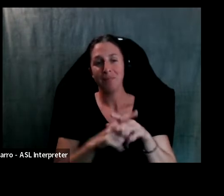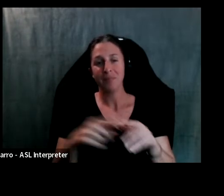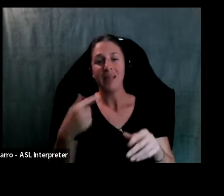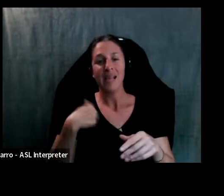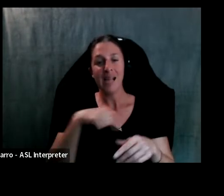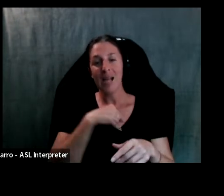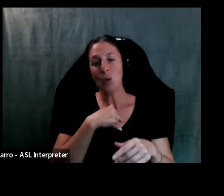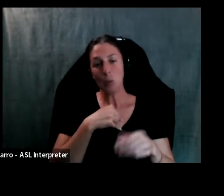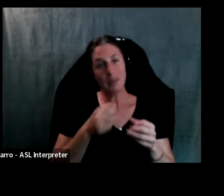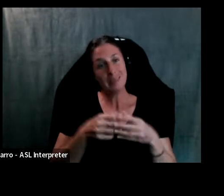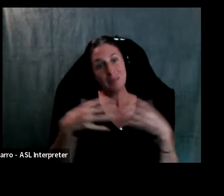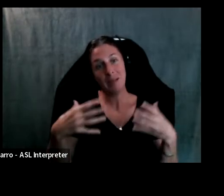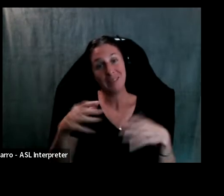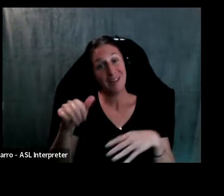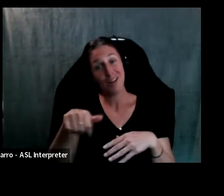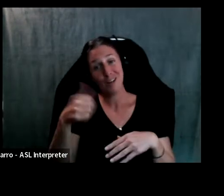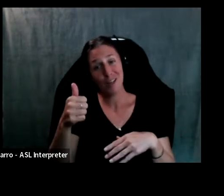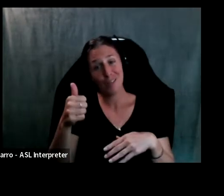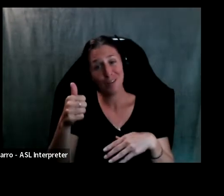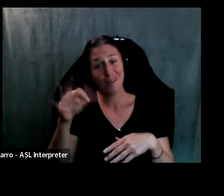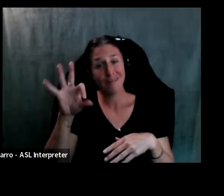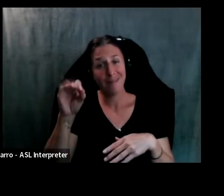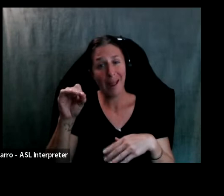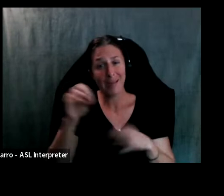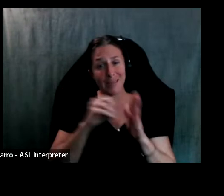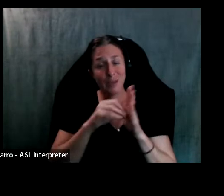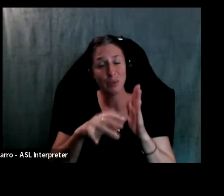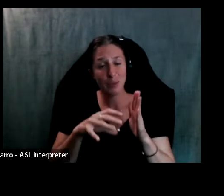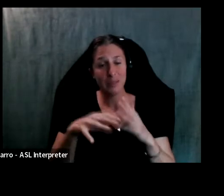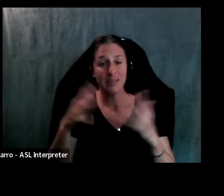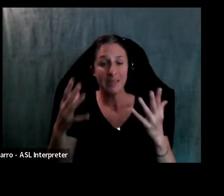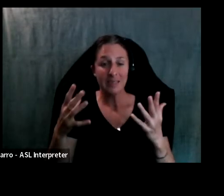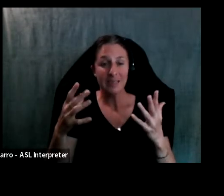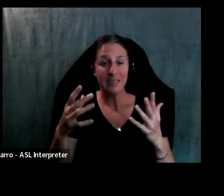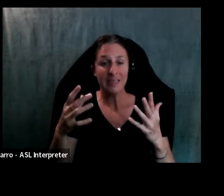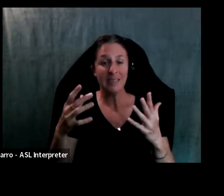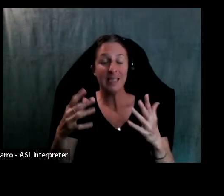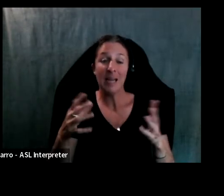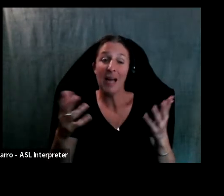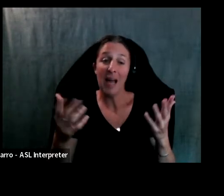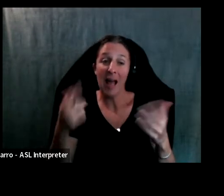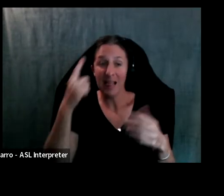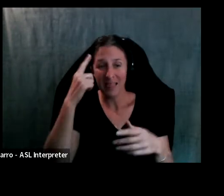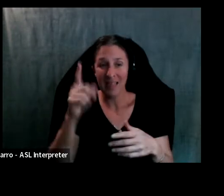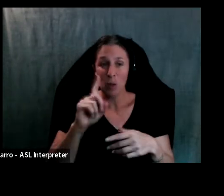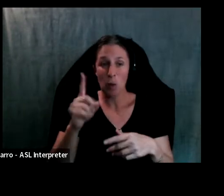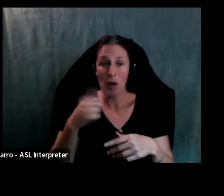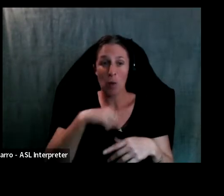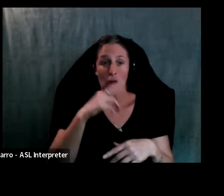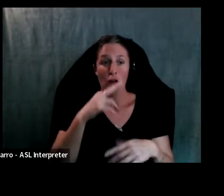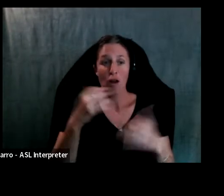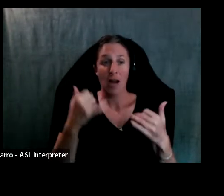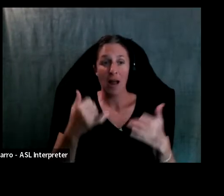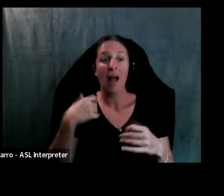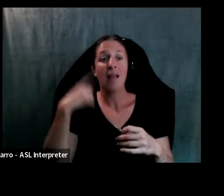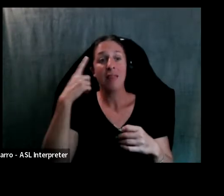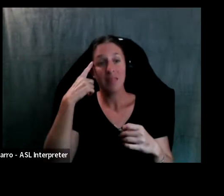expanded another 90 students. No, I think where we're at, I think